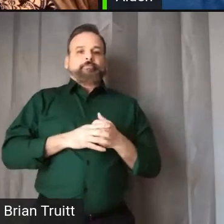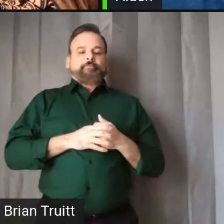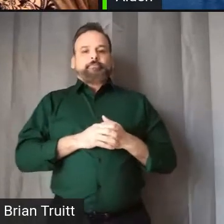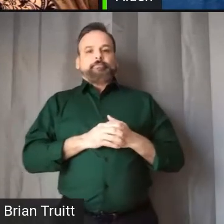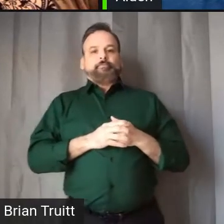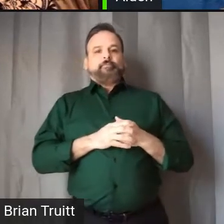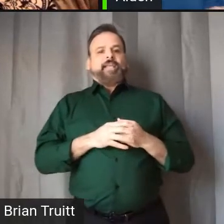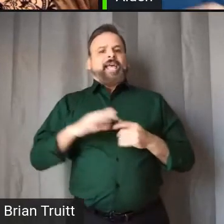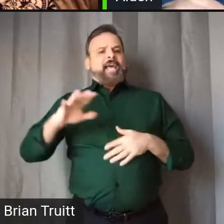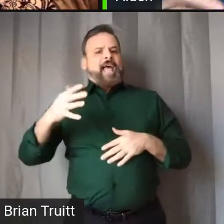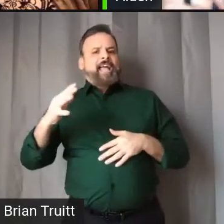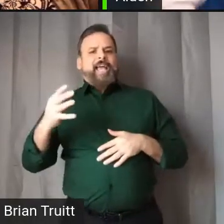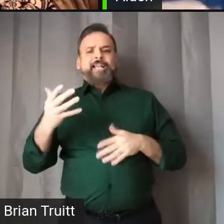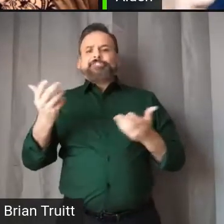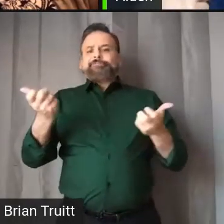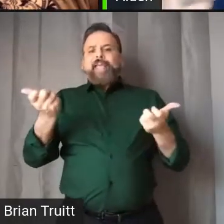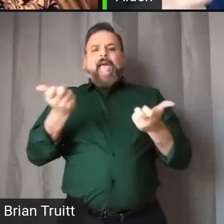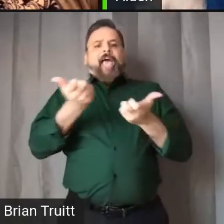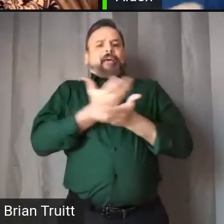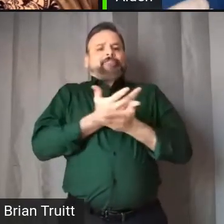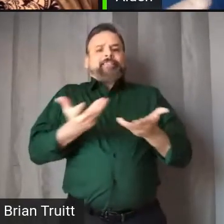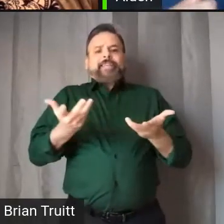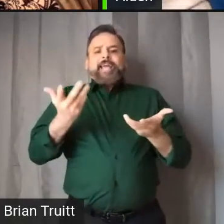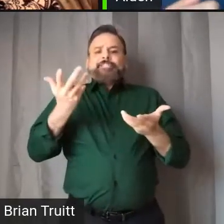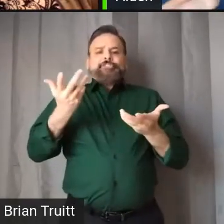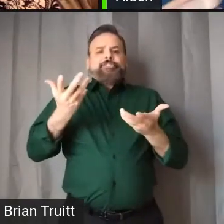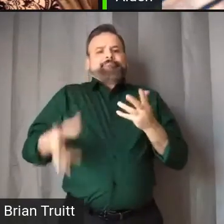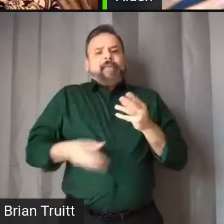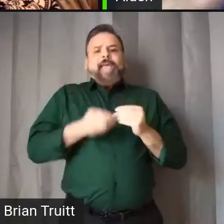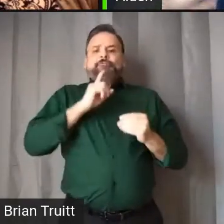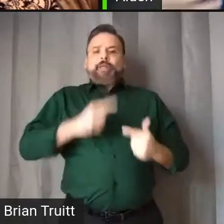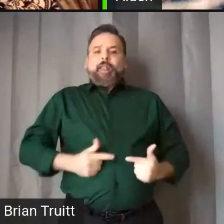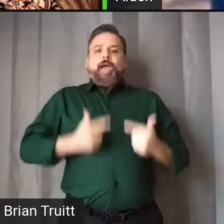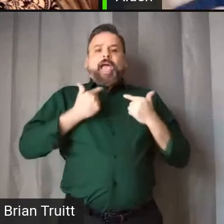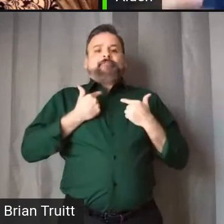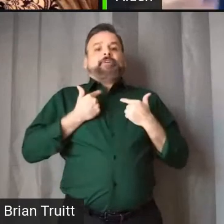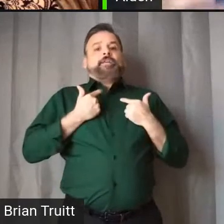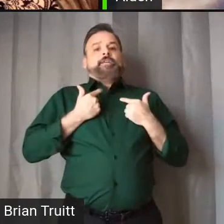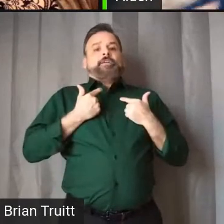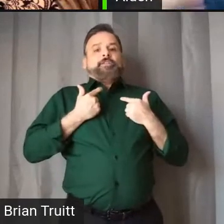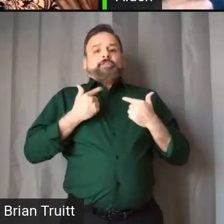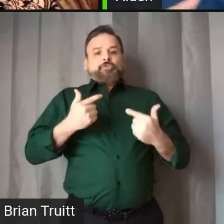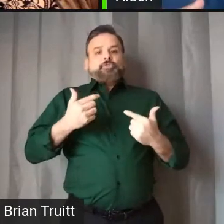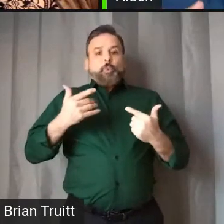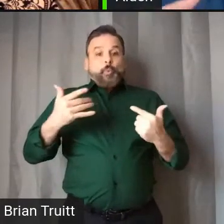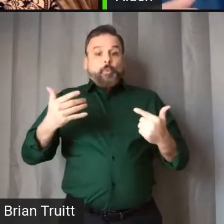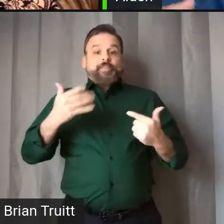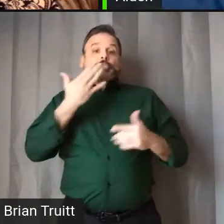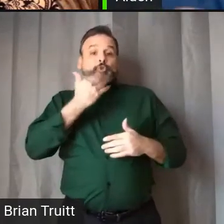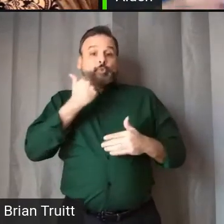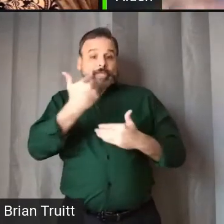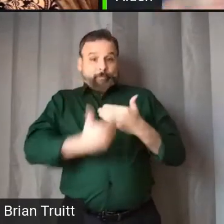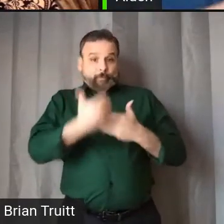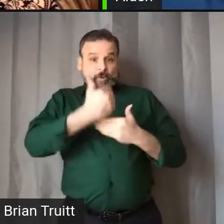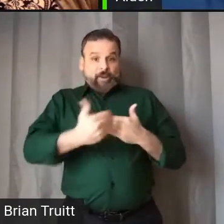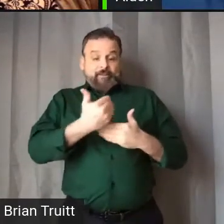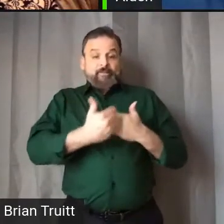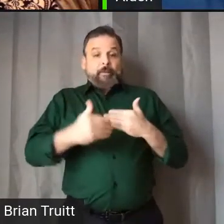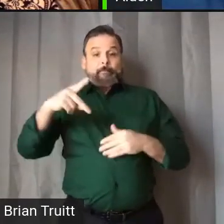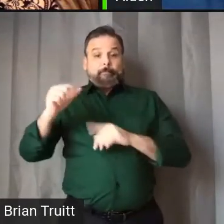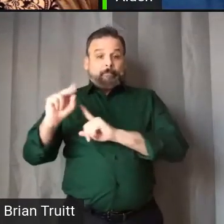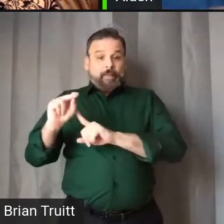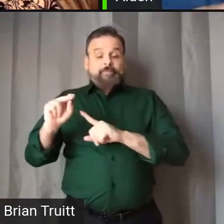I kind of just took everything and just gave it real life. So like our pan dulce, so sweet bread, there's one